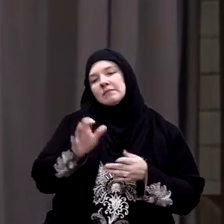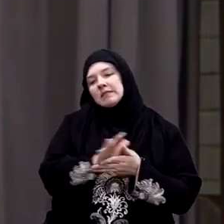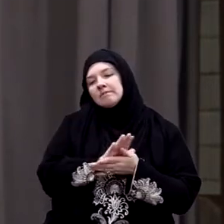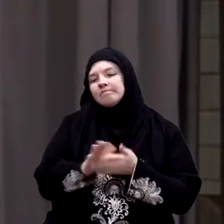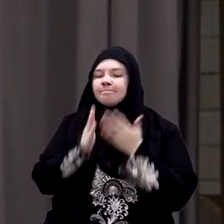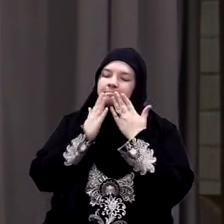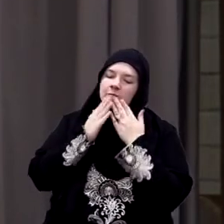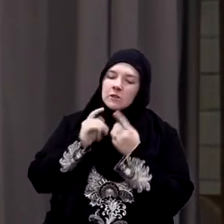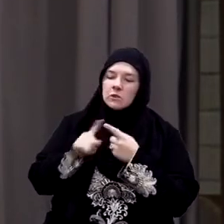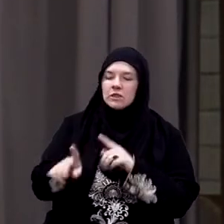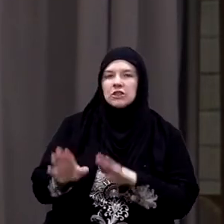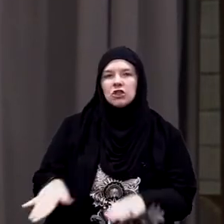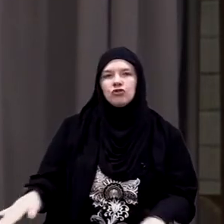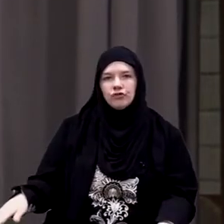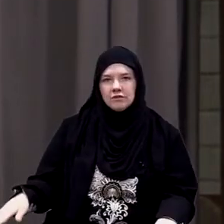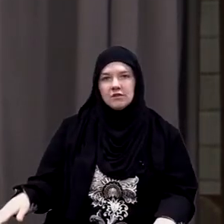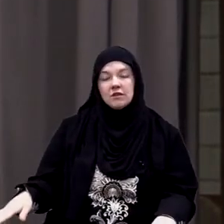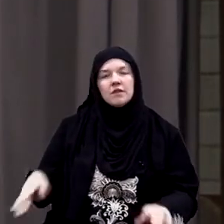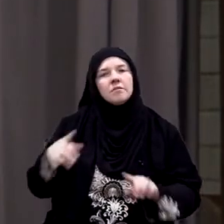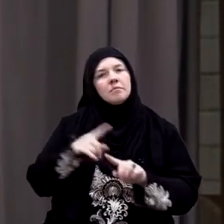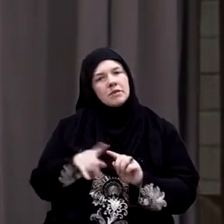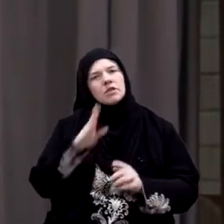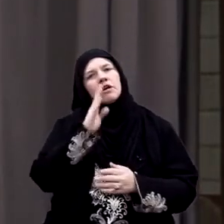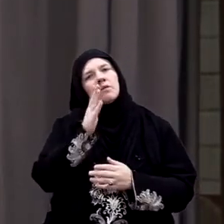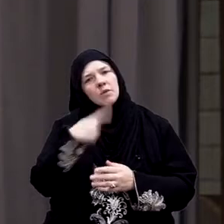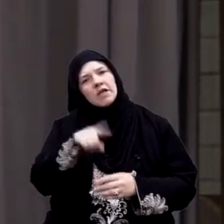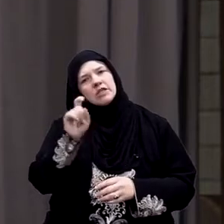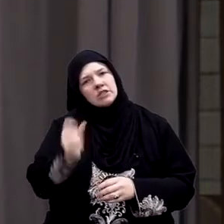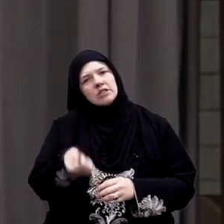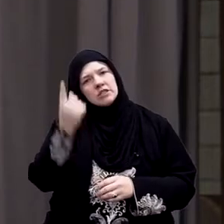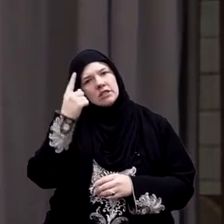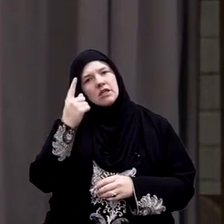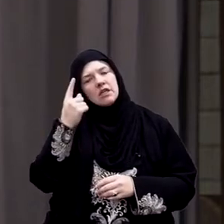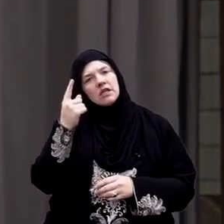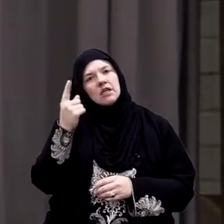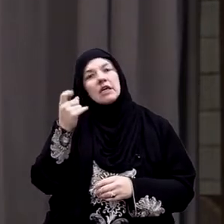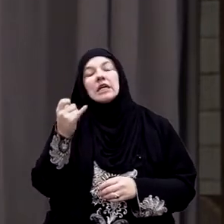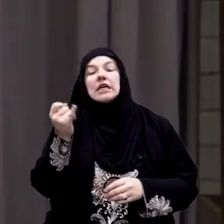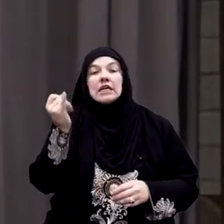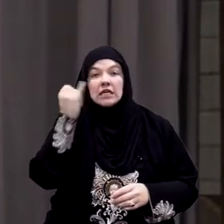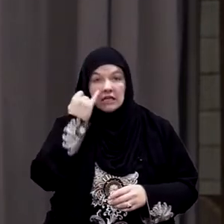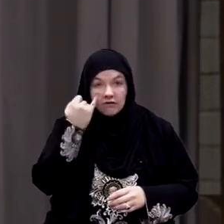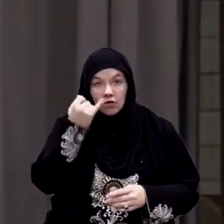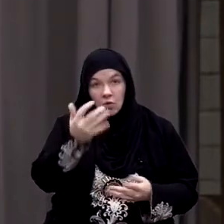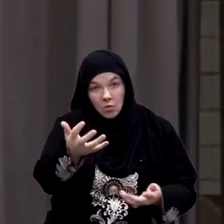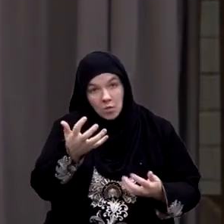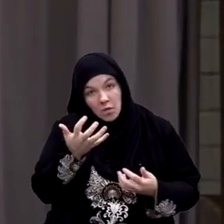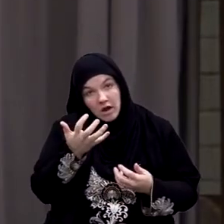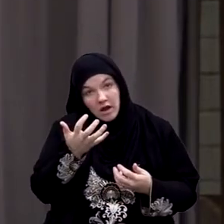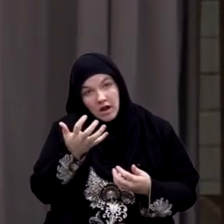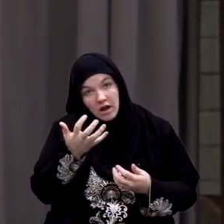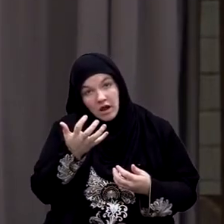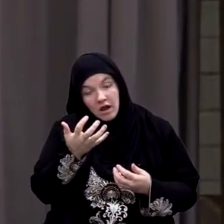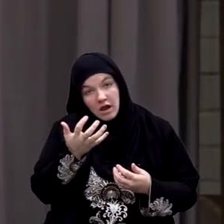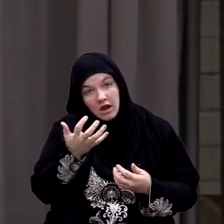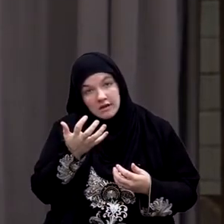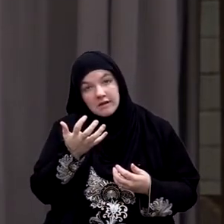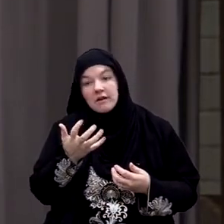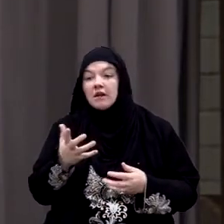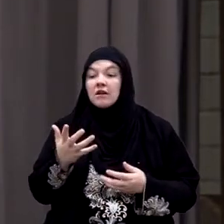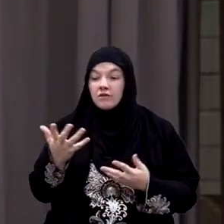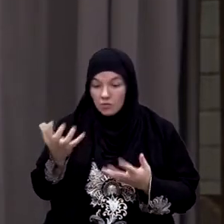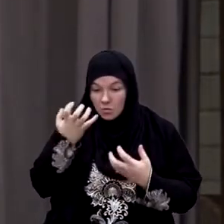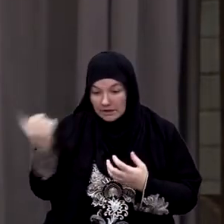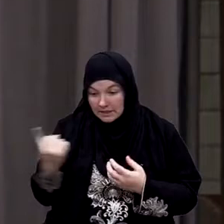be kind to their children. But the Arabs understood that it goes without saying that if you want something, you have to plant